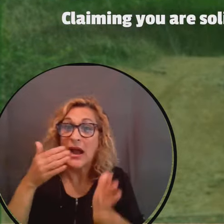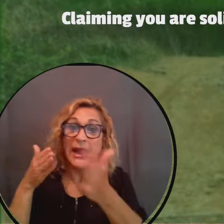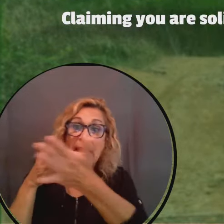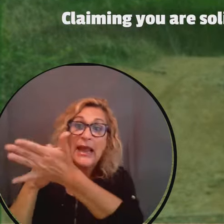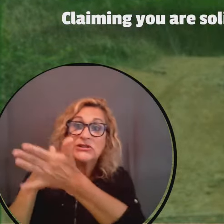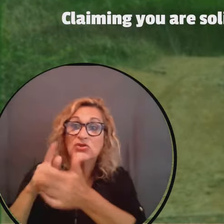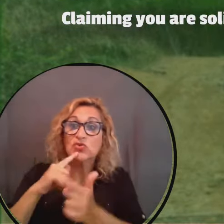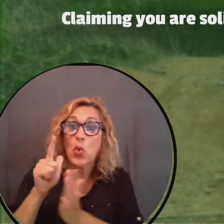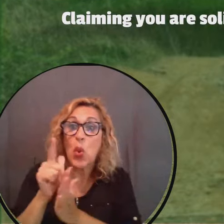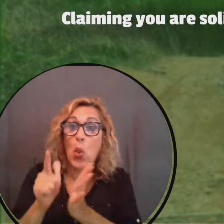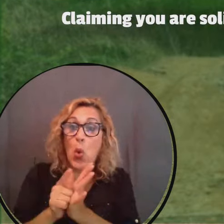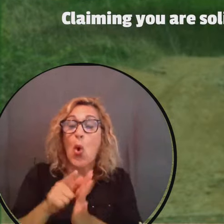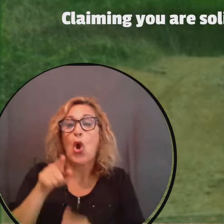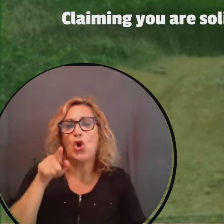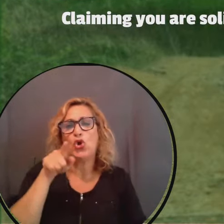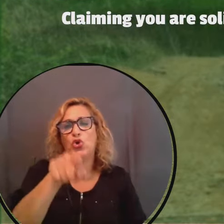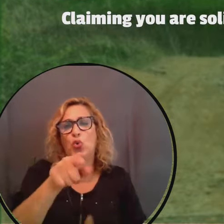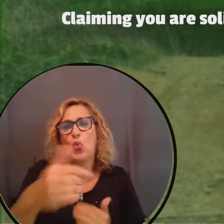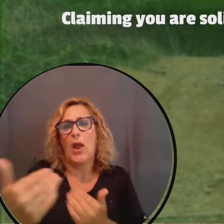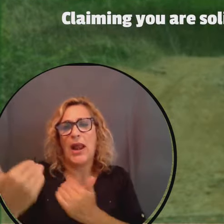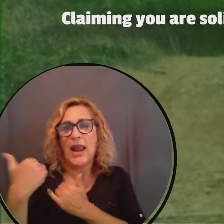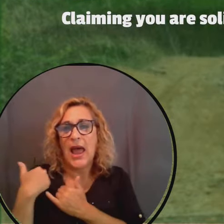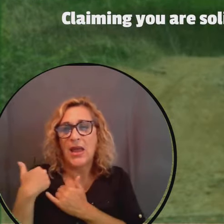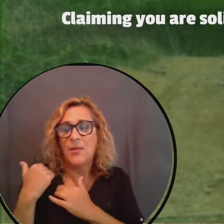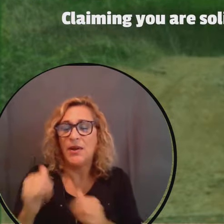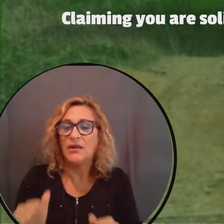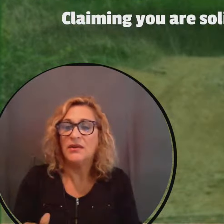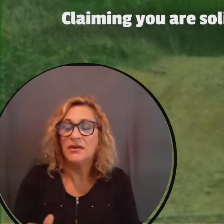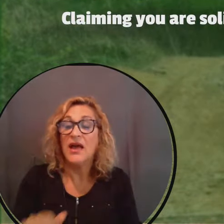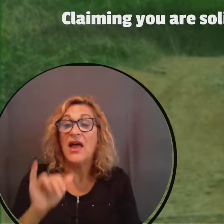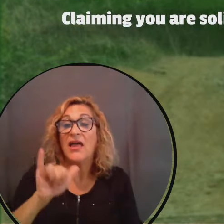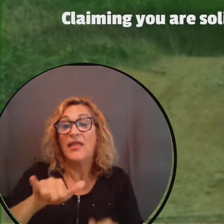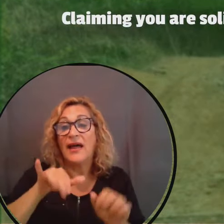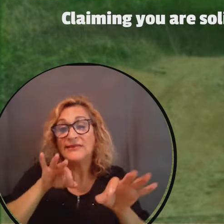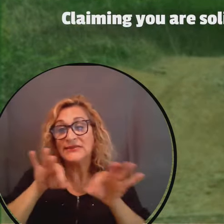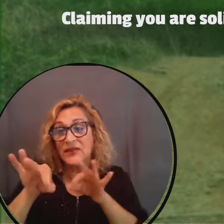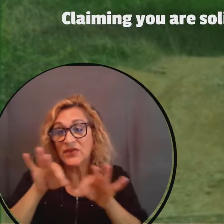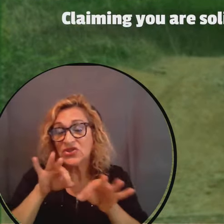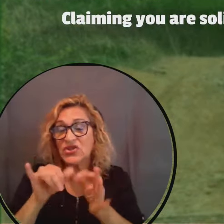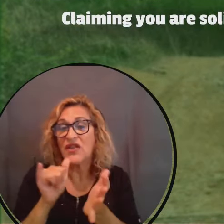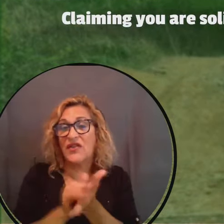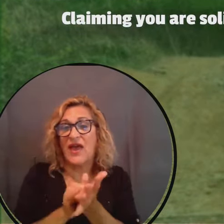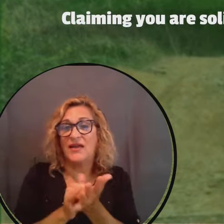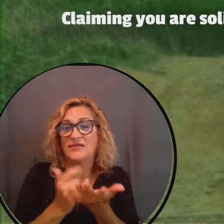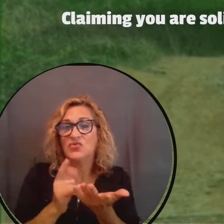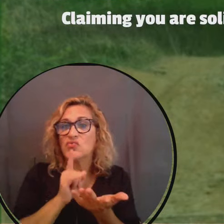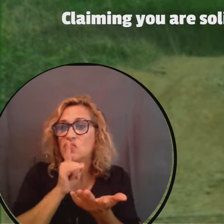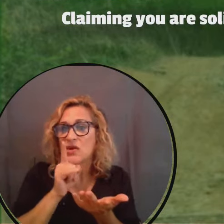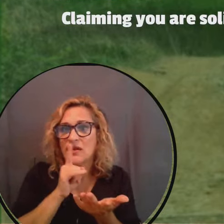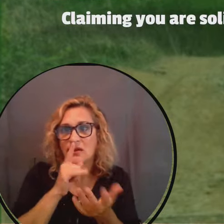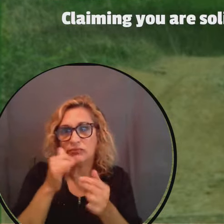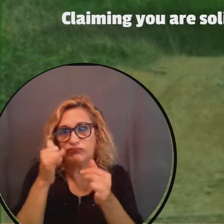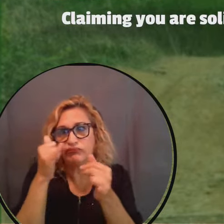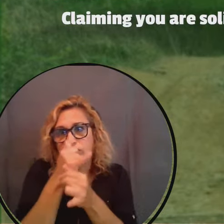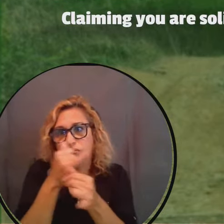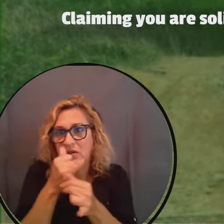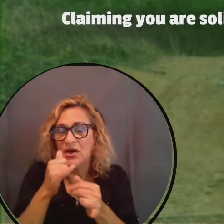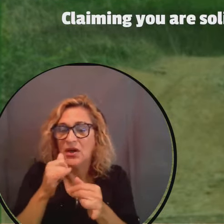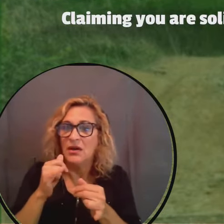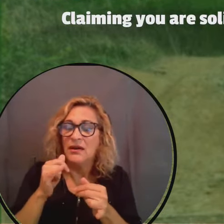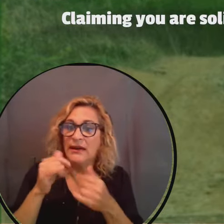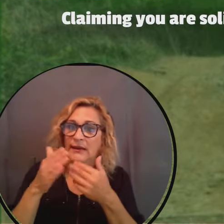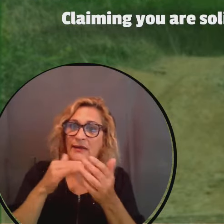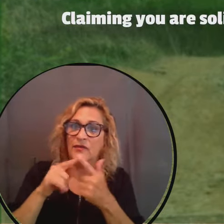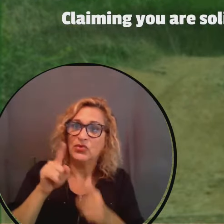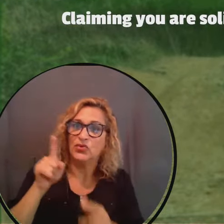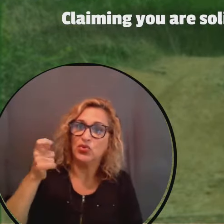And this is a definition that, you know, this is a kind of construction that I think is apparent that is sort of preposterous even to judges,